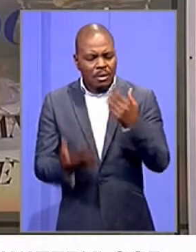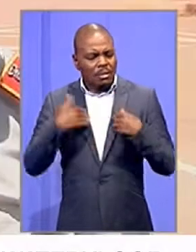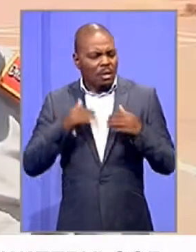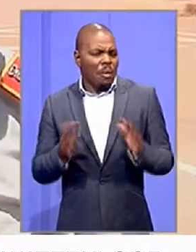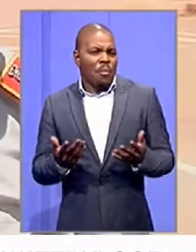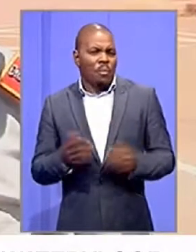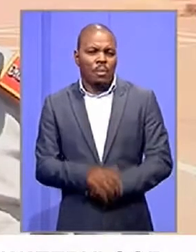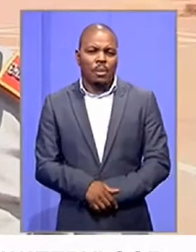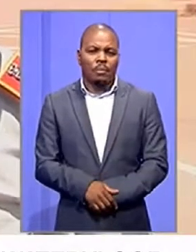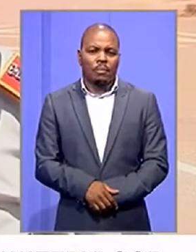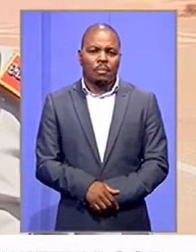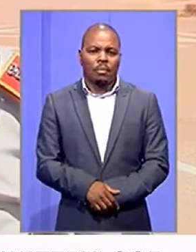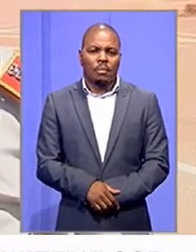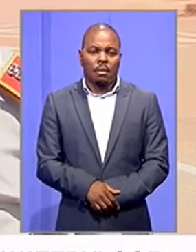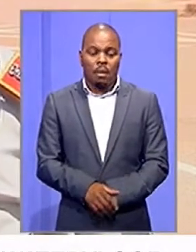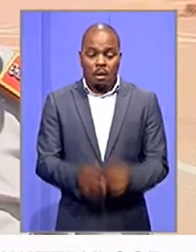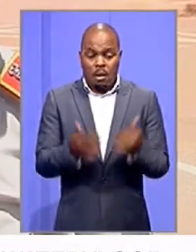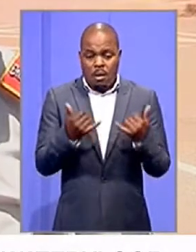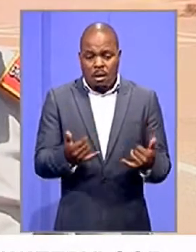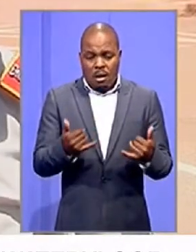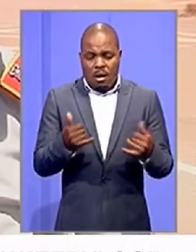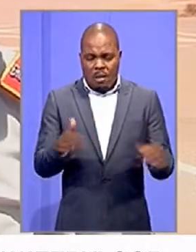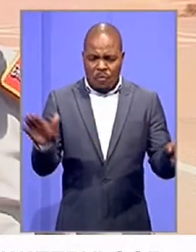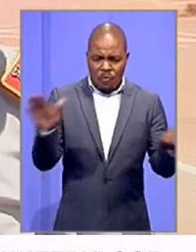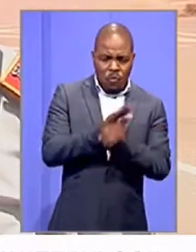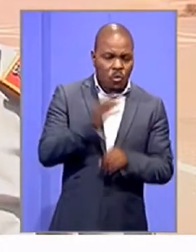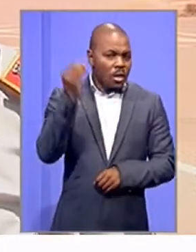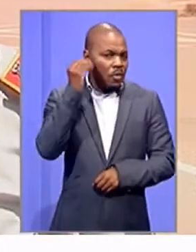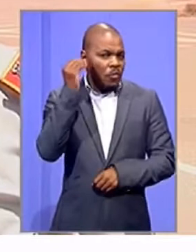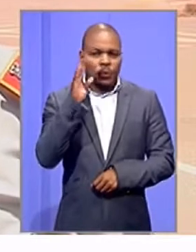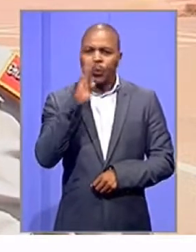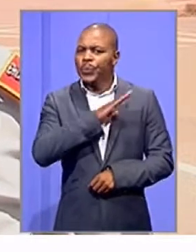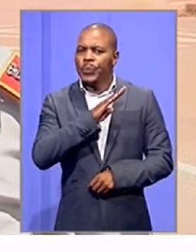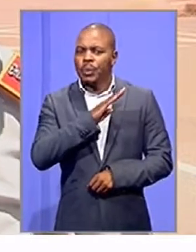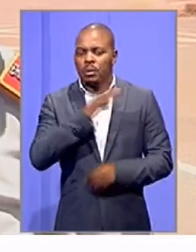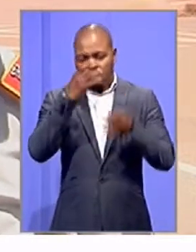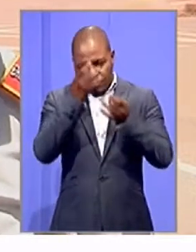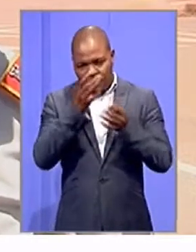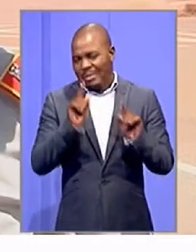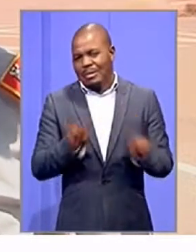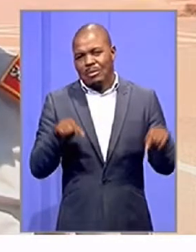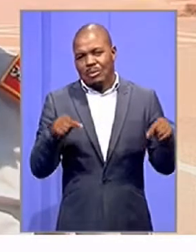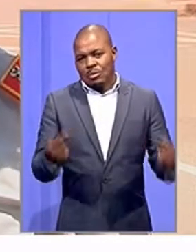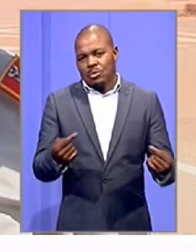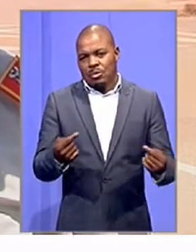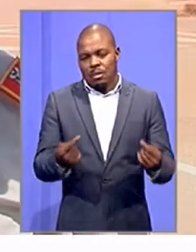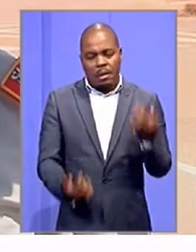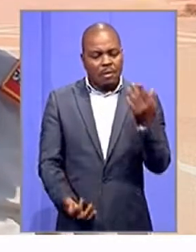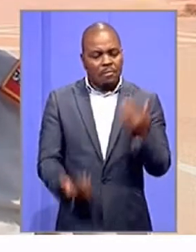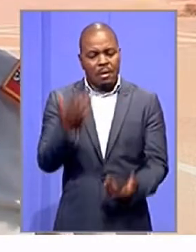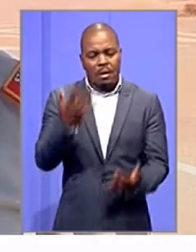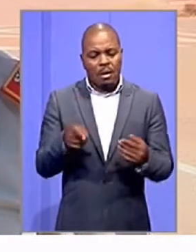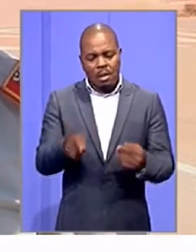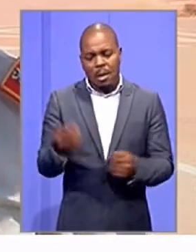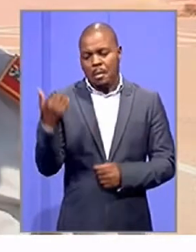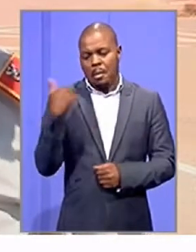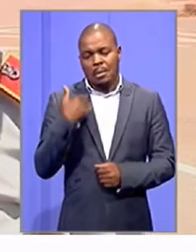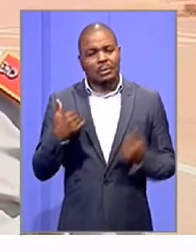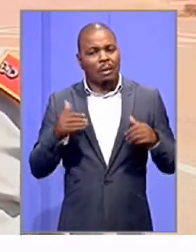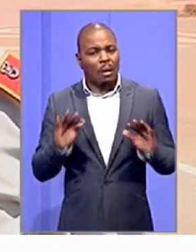jwale ha rena kitso e feletseng re ka lefang yona gore sesosa se ntseng mollo wa maobane ke